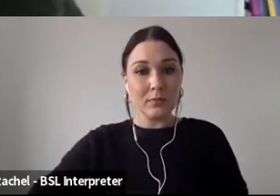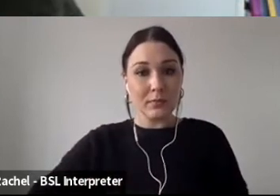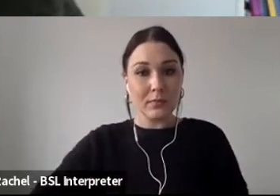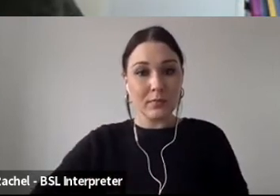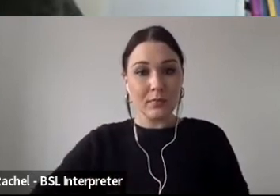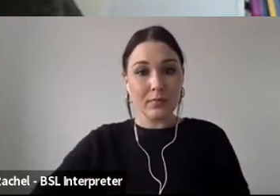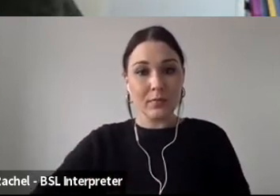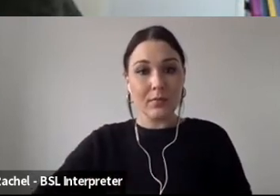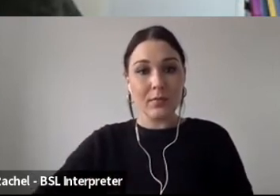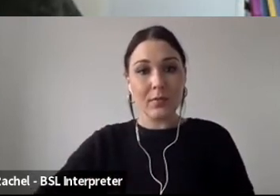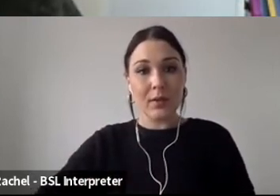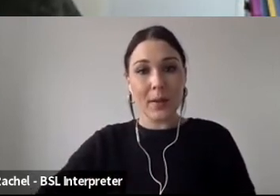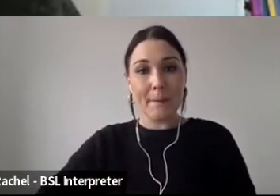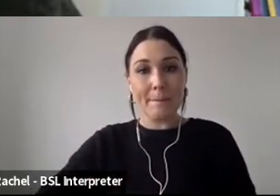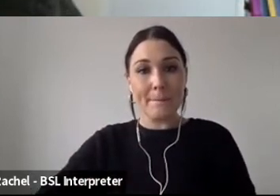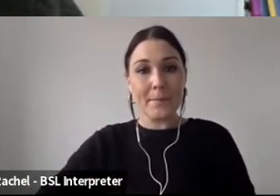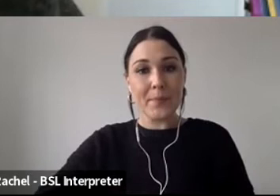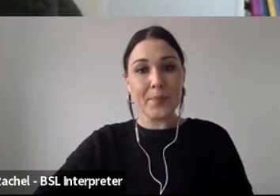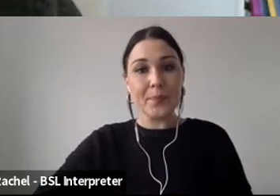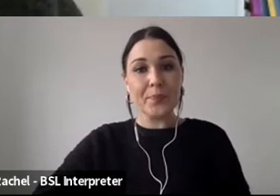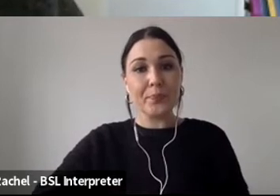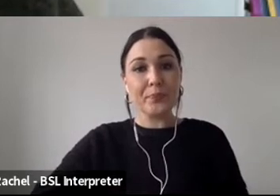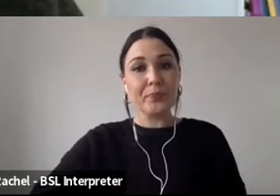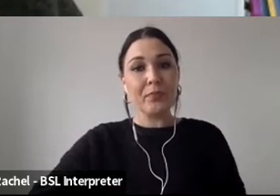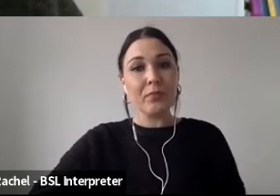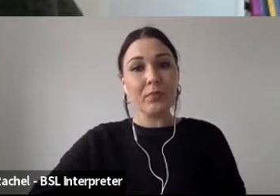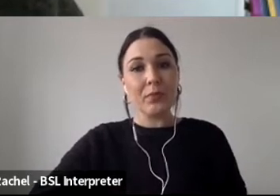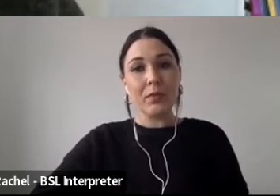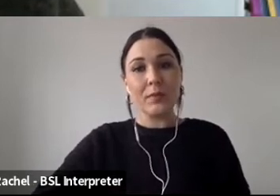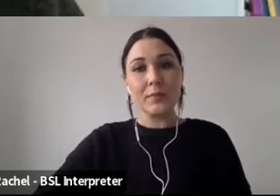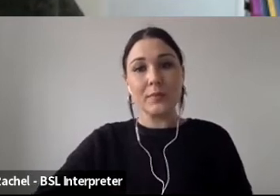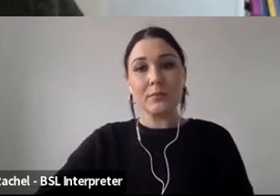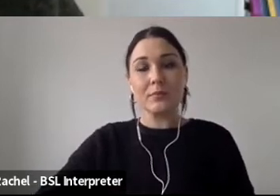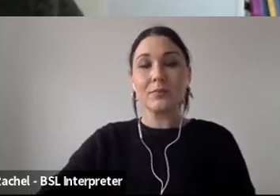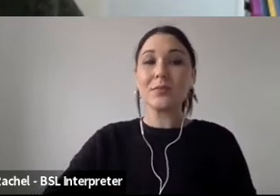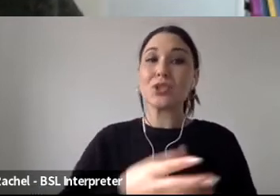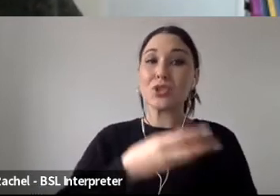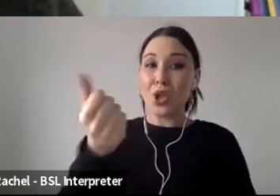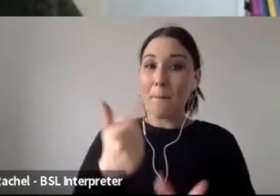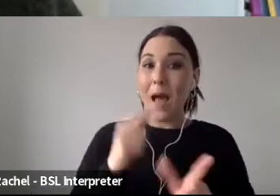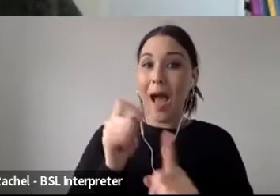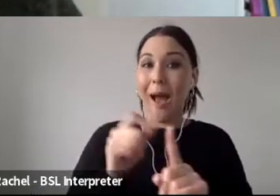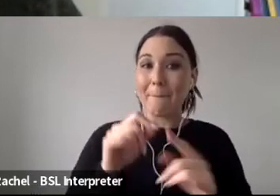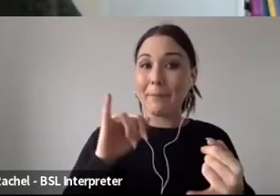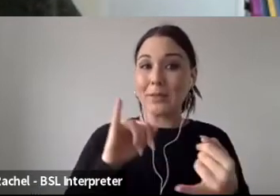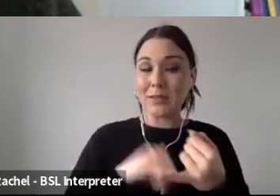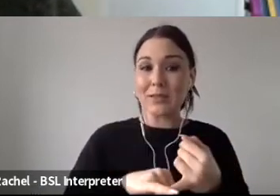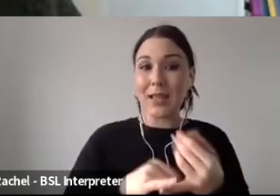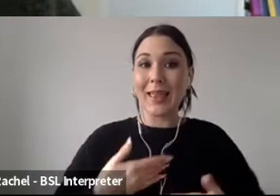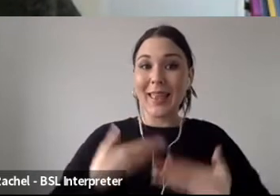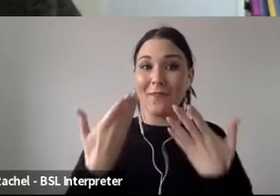One thing I would caution is you've got some apps give you automatically